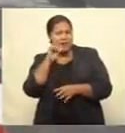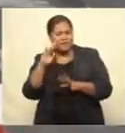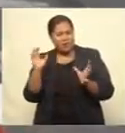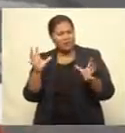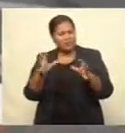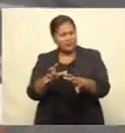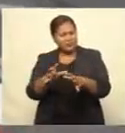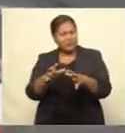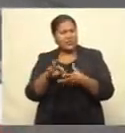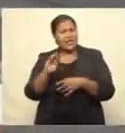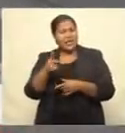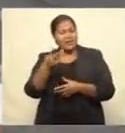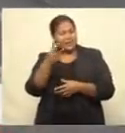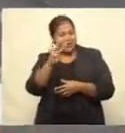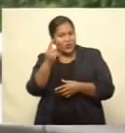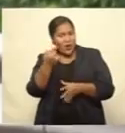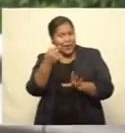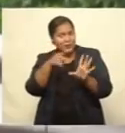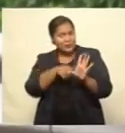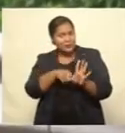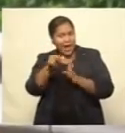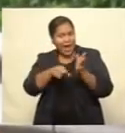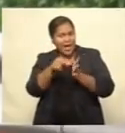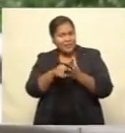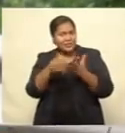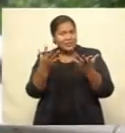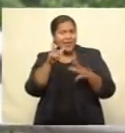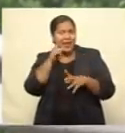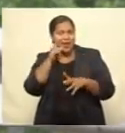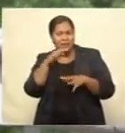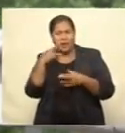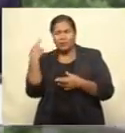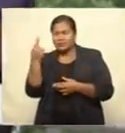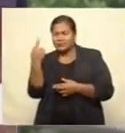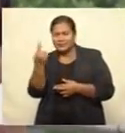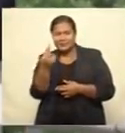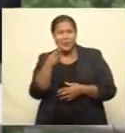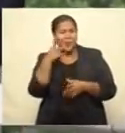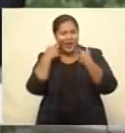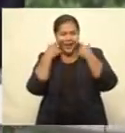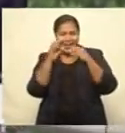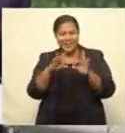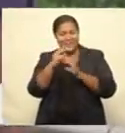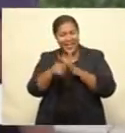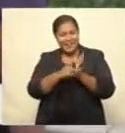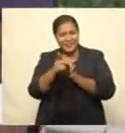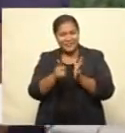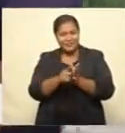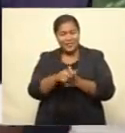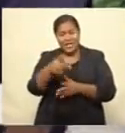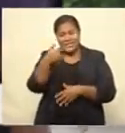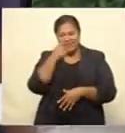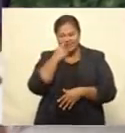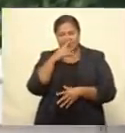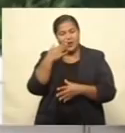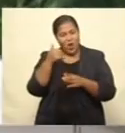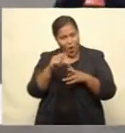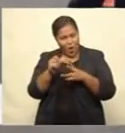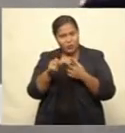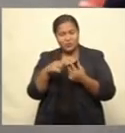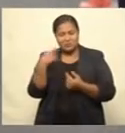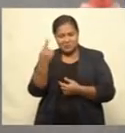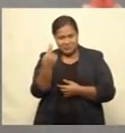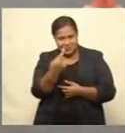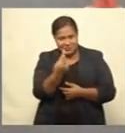gathering, while a 41-year-old woman of Wainandoi was found loitering during curfew hours. 7 people were also found loitering during